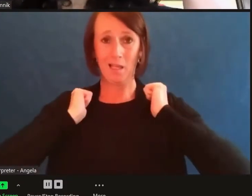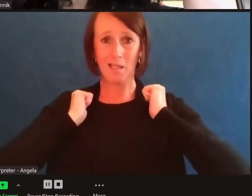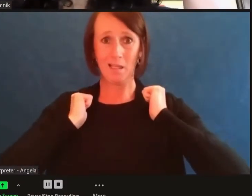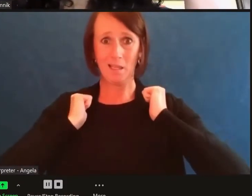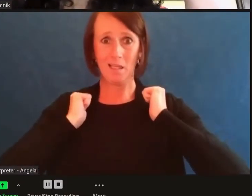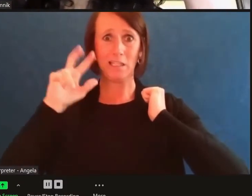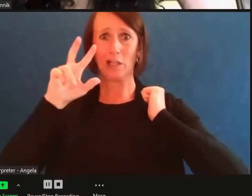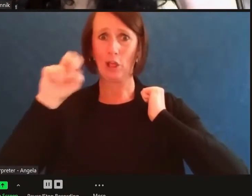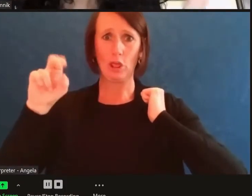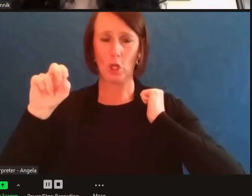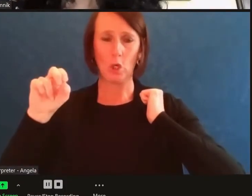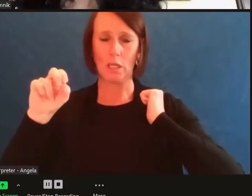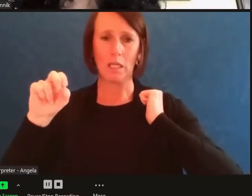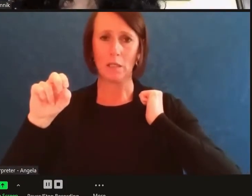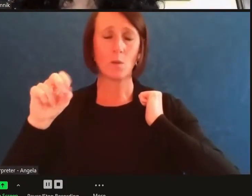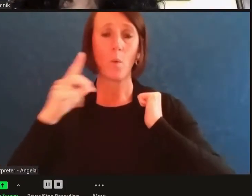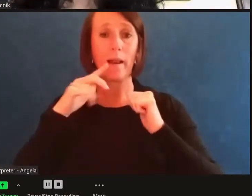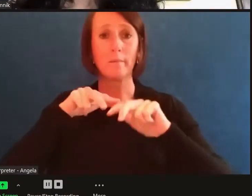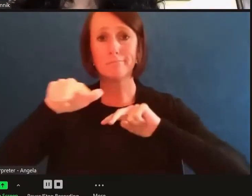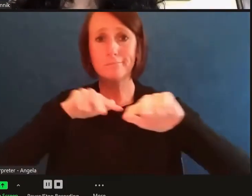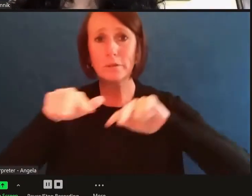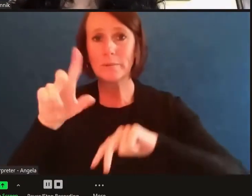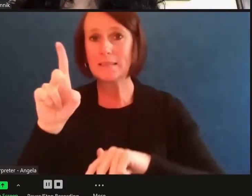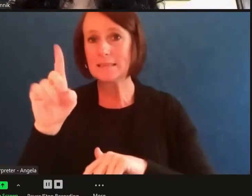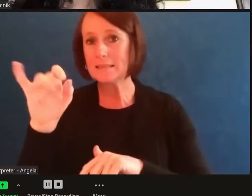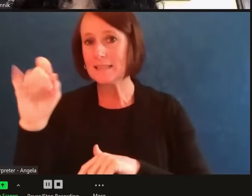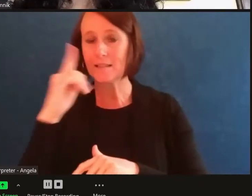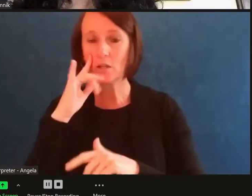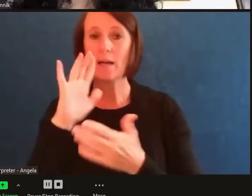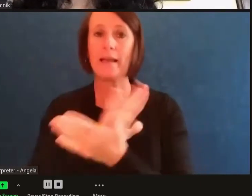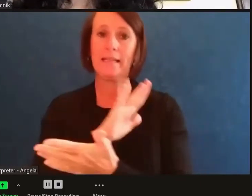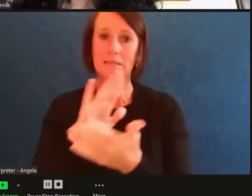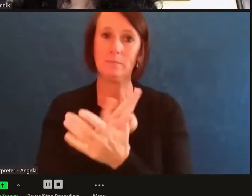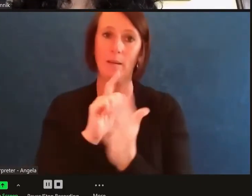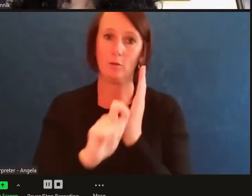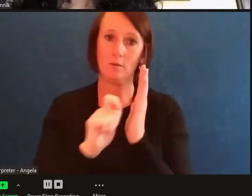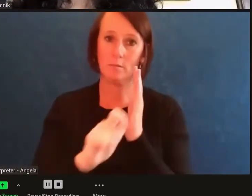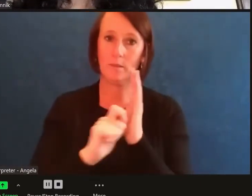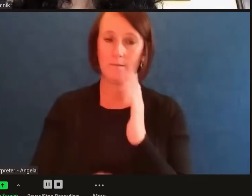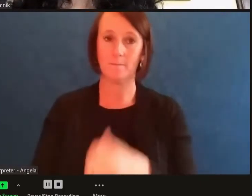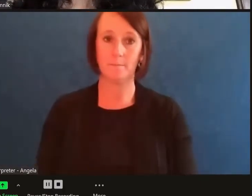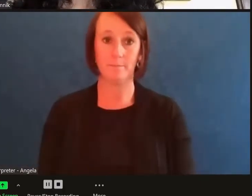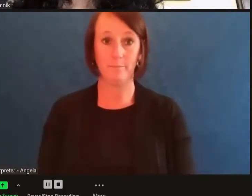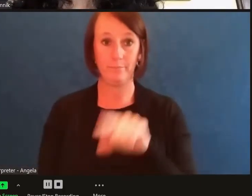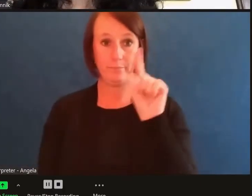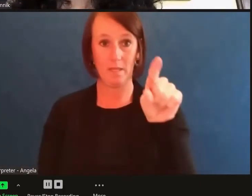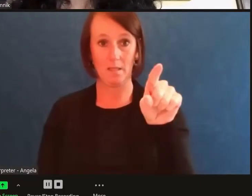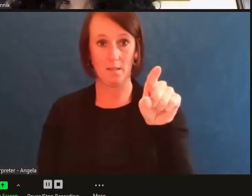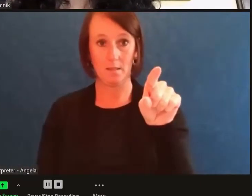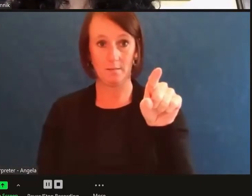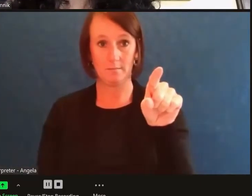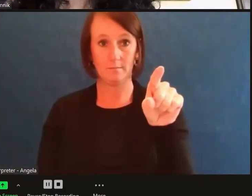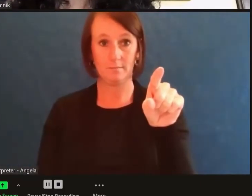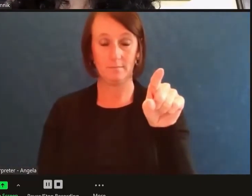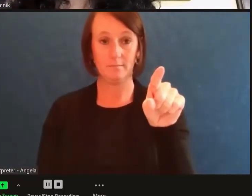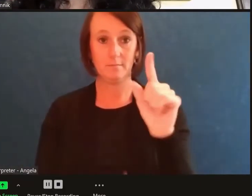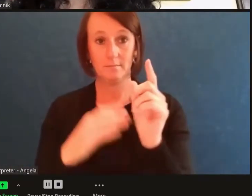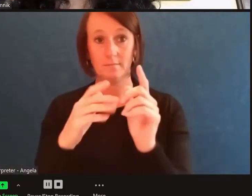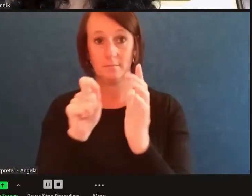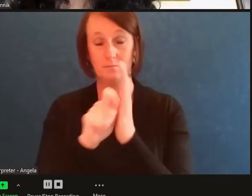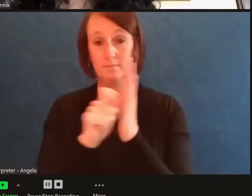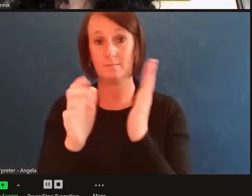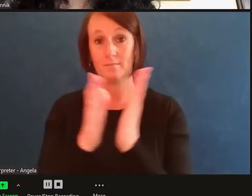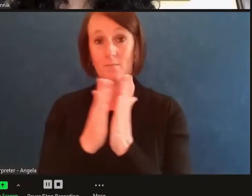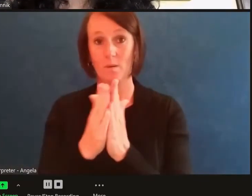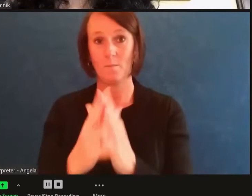crossing deserts, I can't do that. So I tend to write with paper and pen in there. I have this. This is my writing book. This one's called